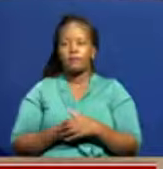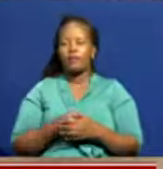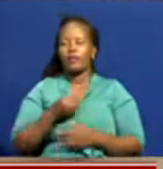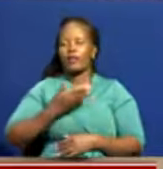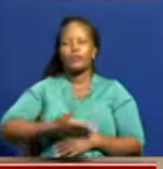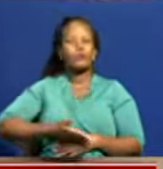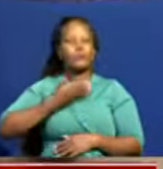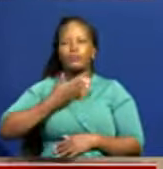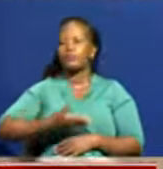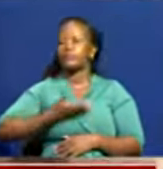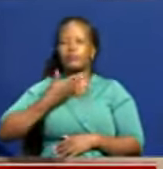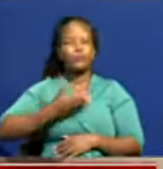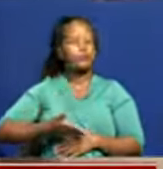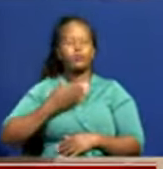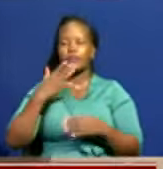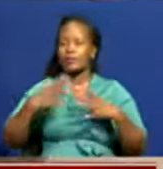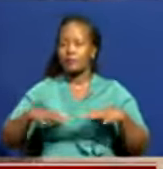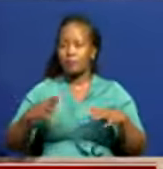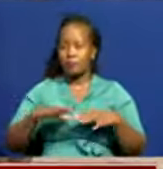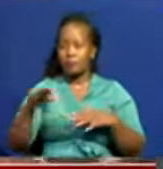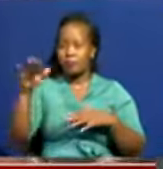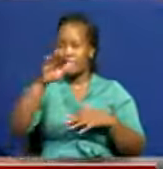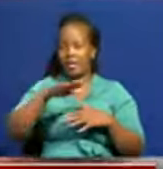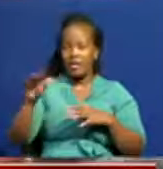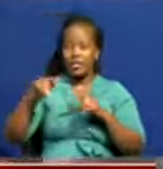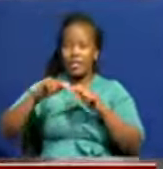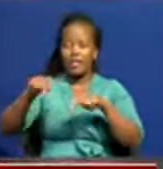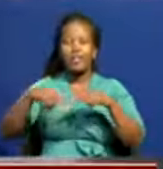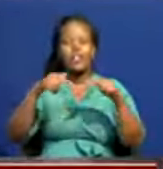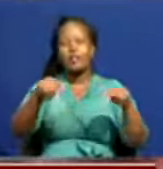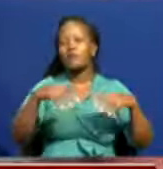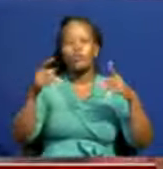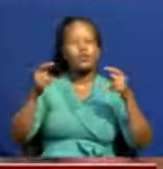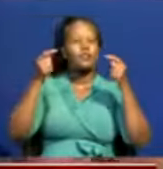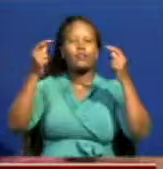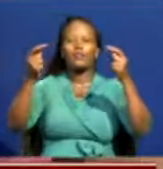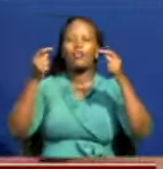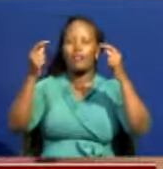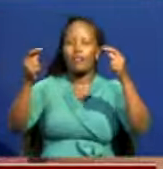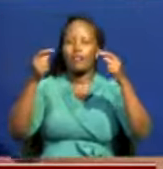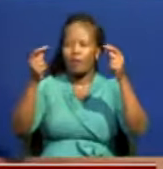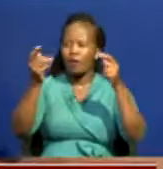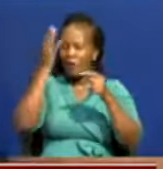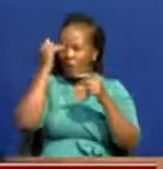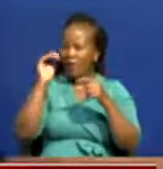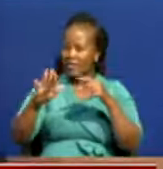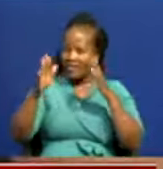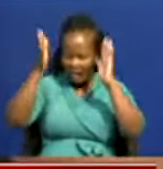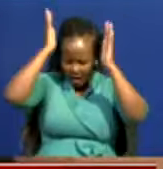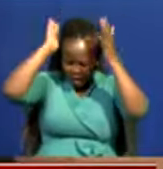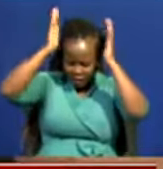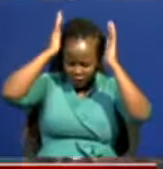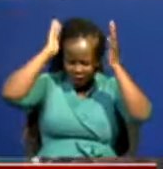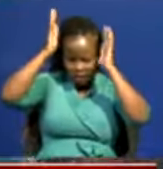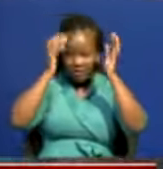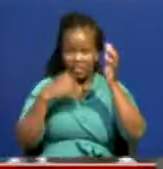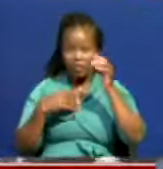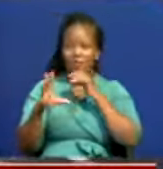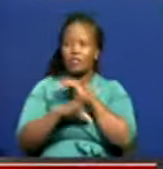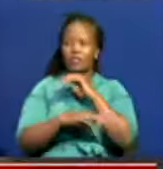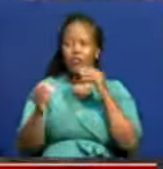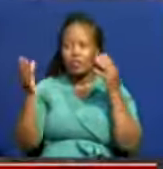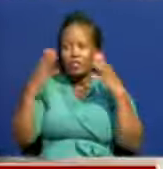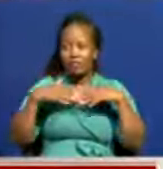Agitated loaders in Limuru clothes market took to the streets decrying the loss of their donkeys to suspected illegal slaughters in the Yesab County,